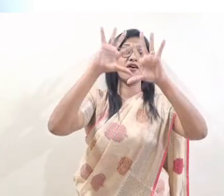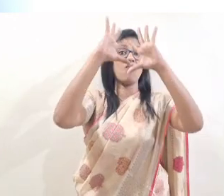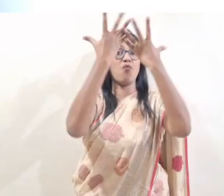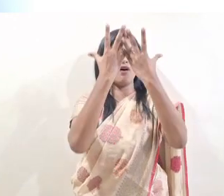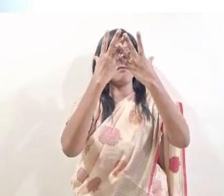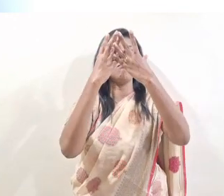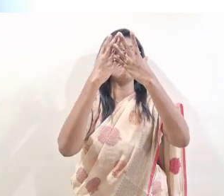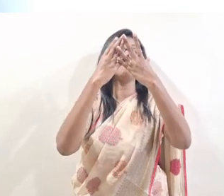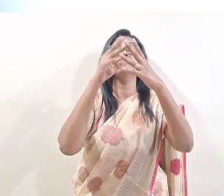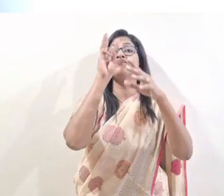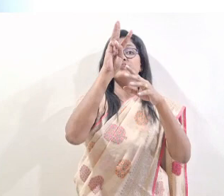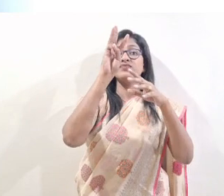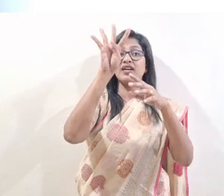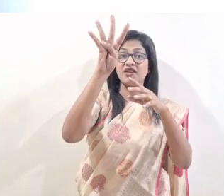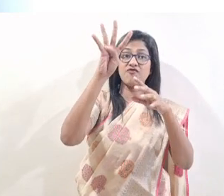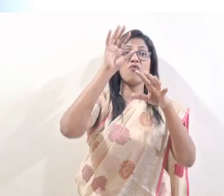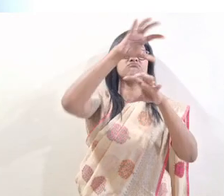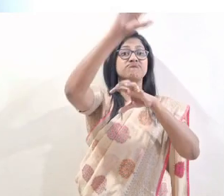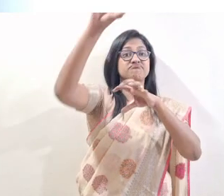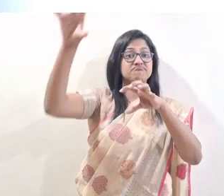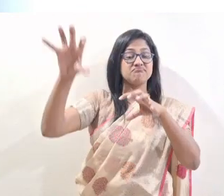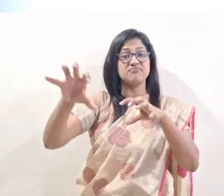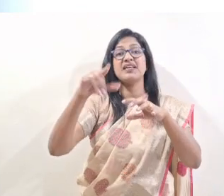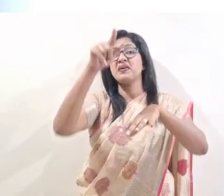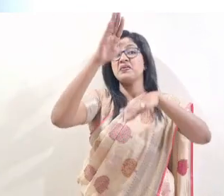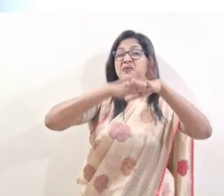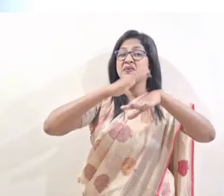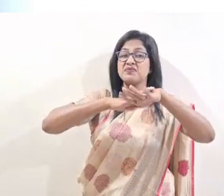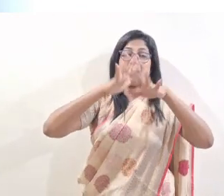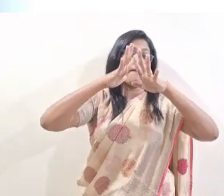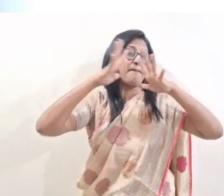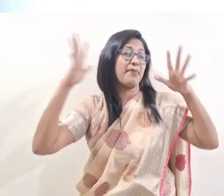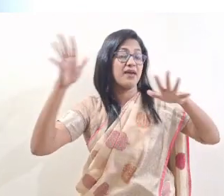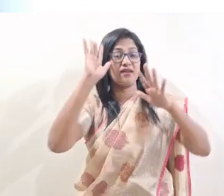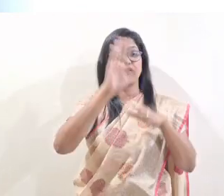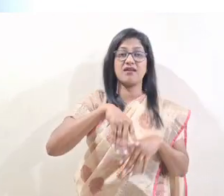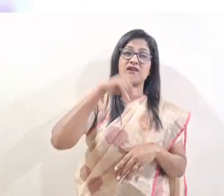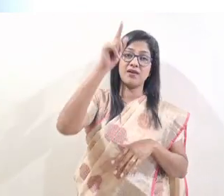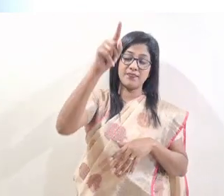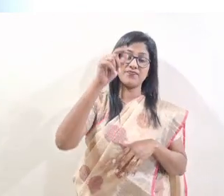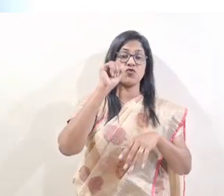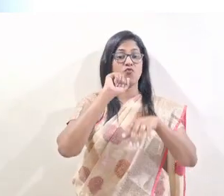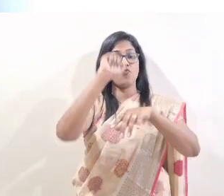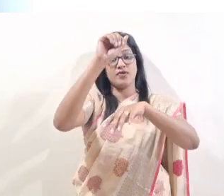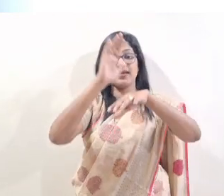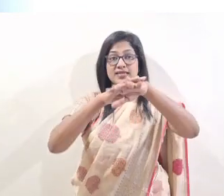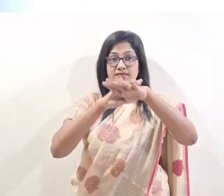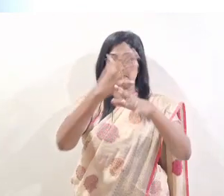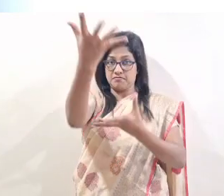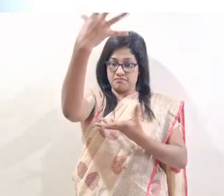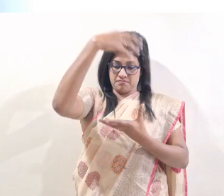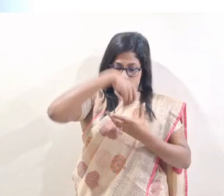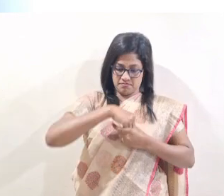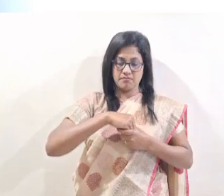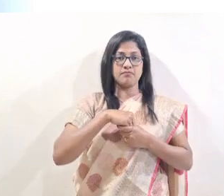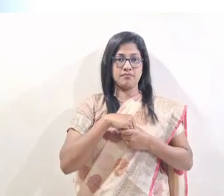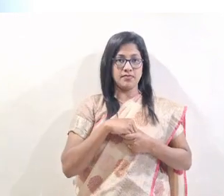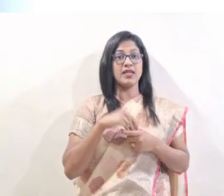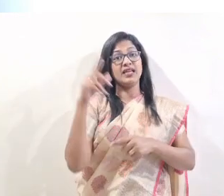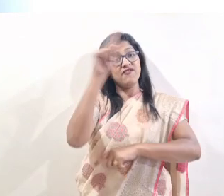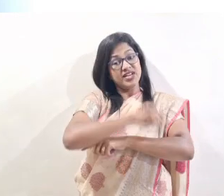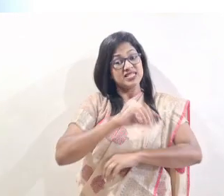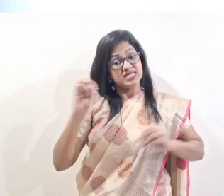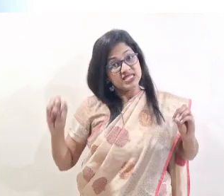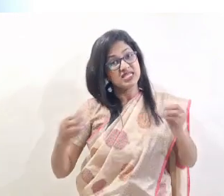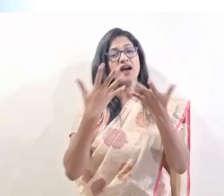34 metros and tramways, they had huge amount of the experience worldwide. All those things, their experiences have brought into place from the day